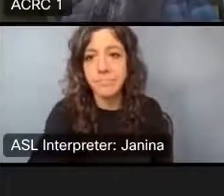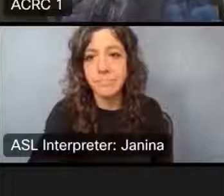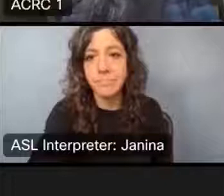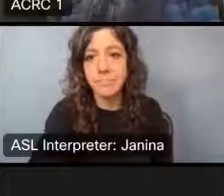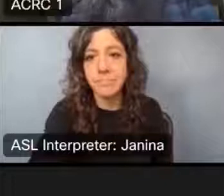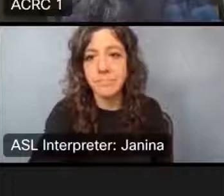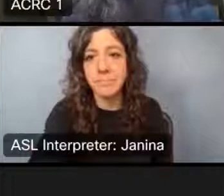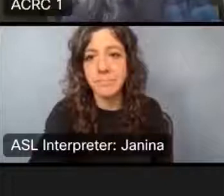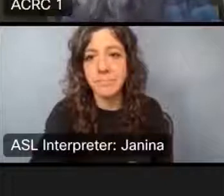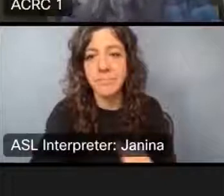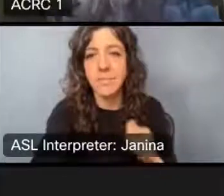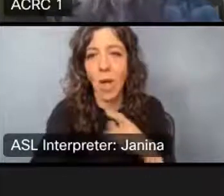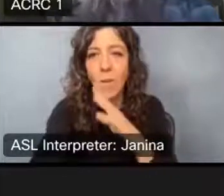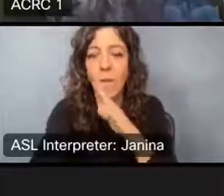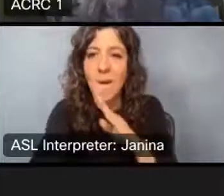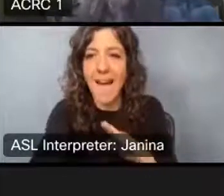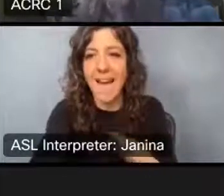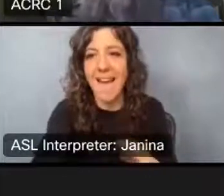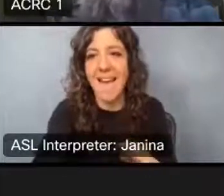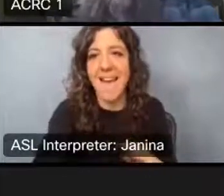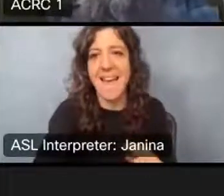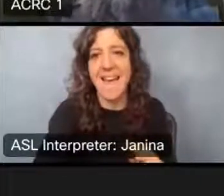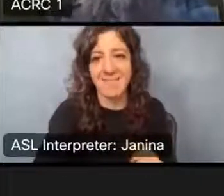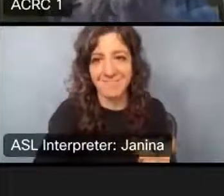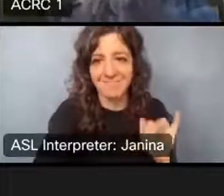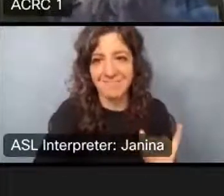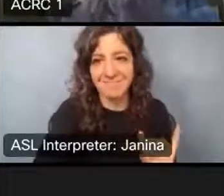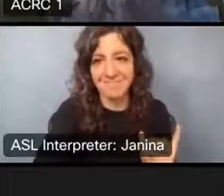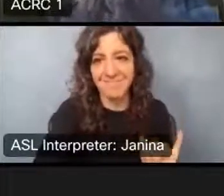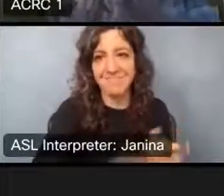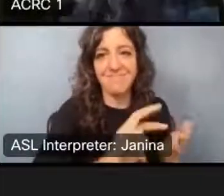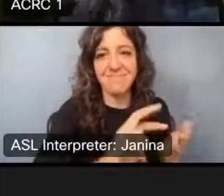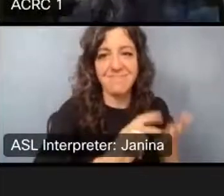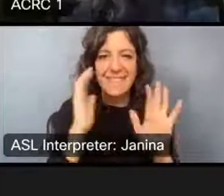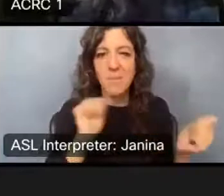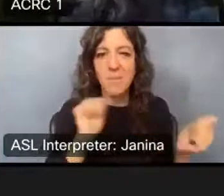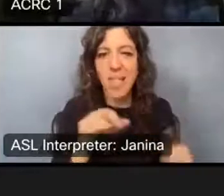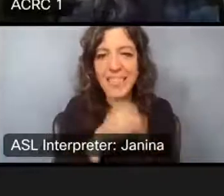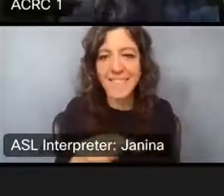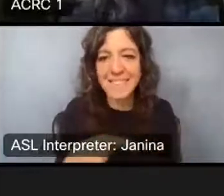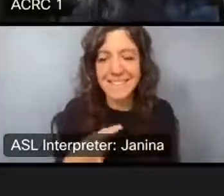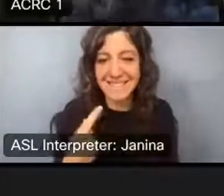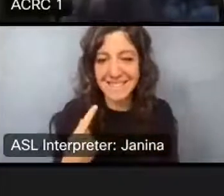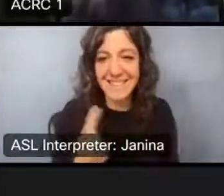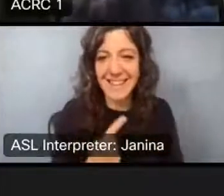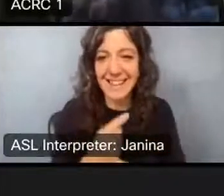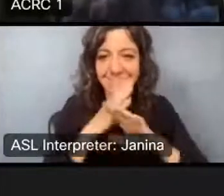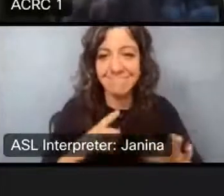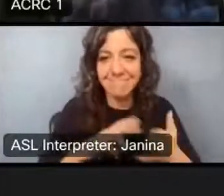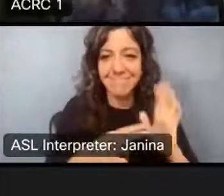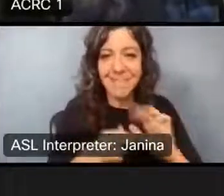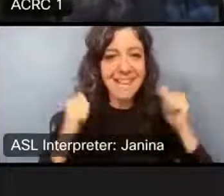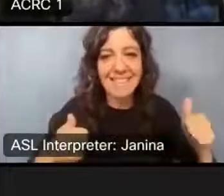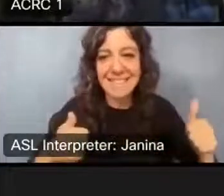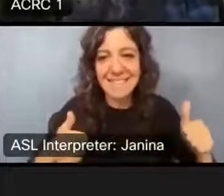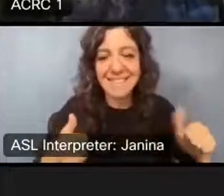All right, everyone sounds like they love it and are super enthusiastic about us doing this. And so we're going to